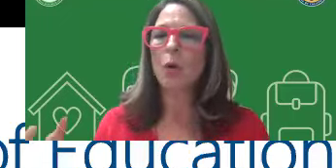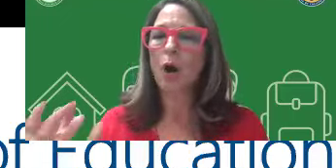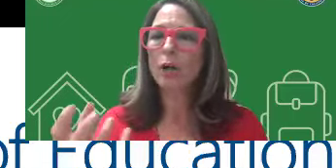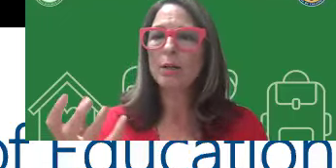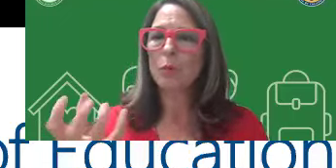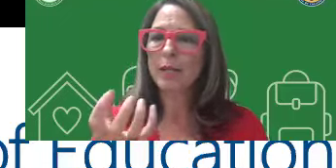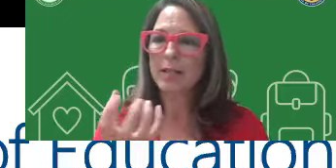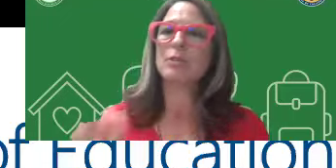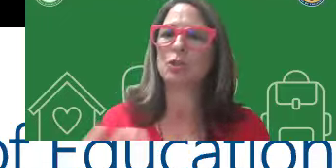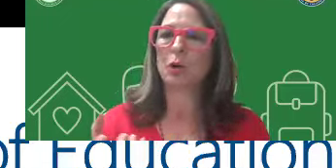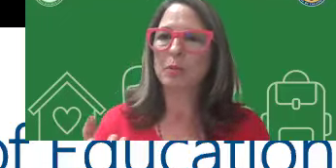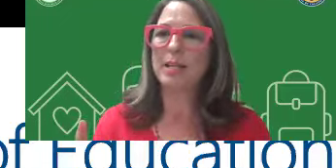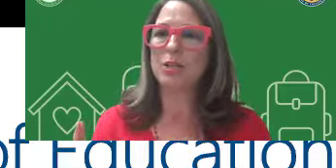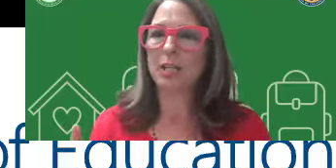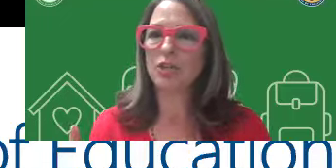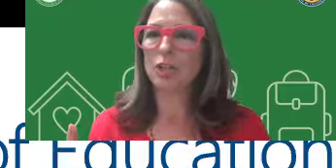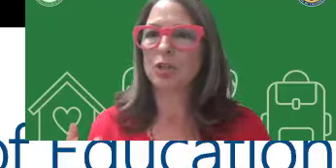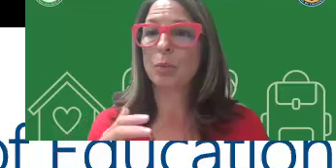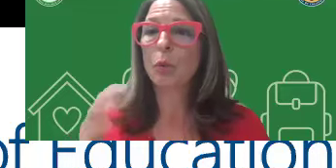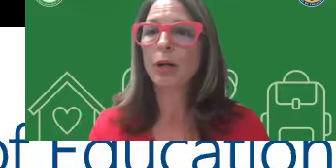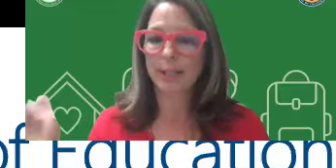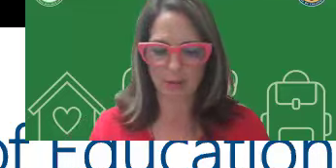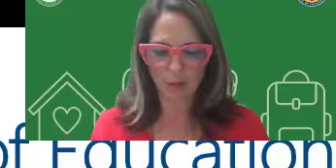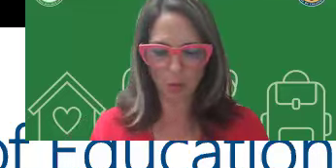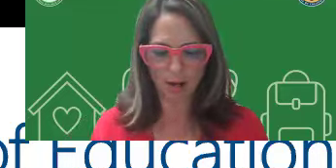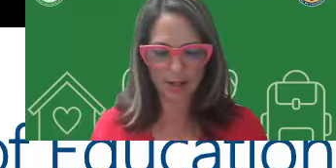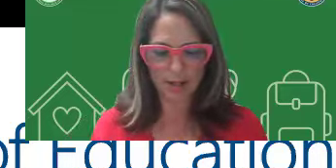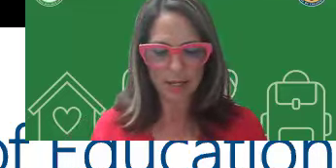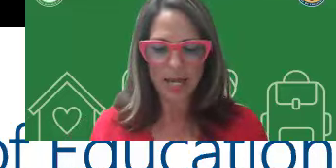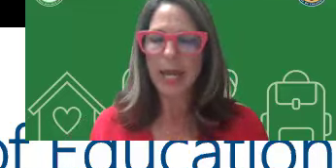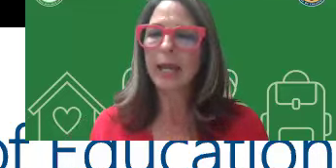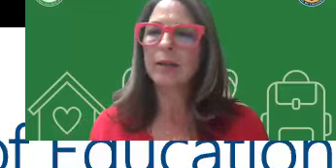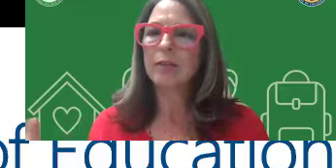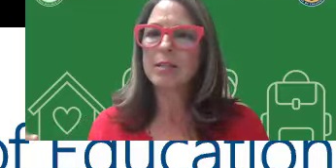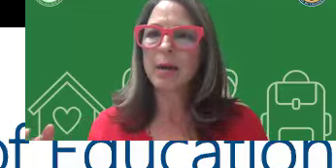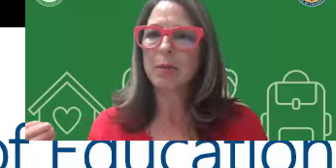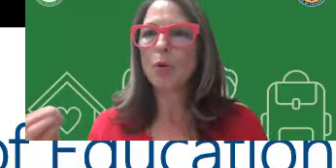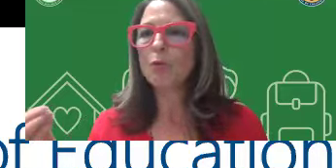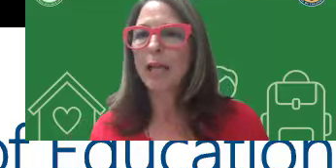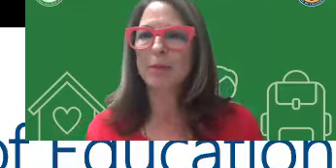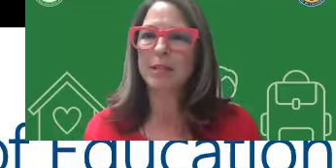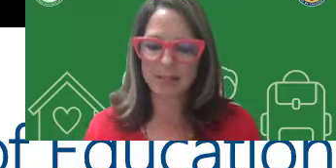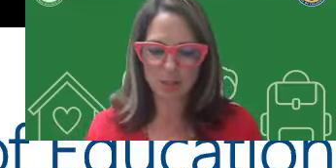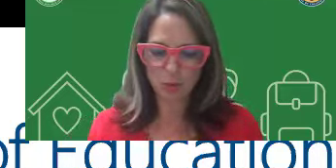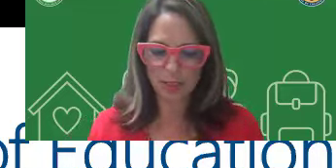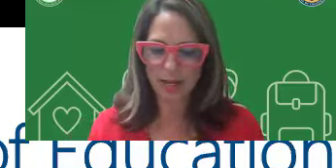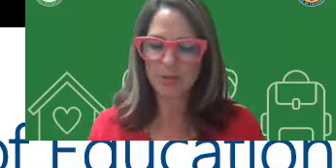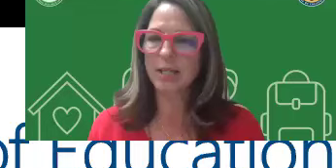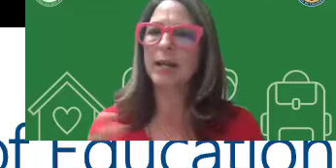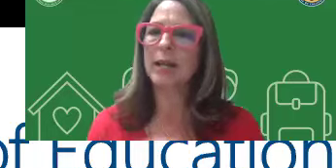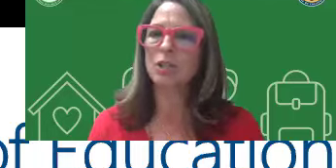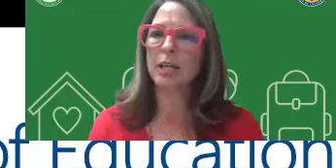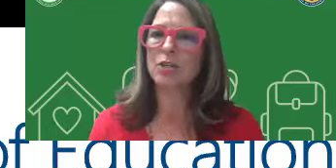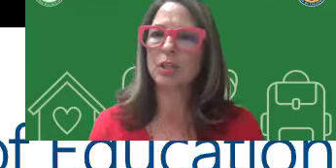So we tend to homeless education and support countywide. And this overlap that exists